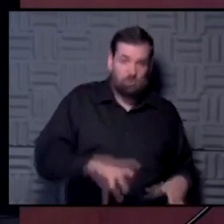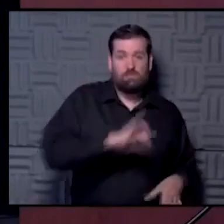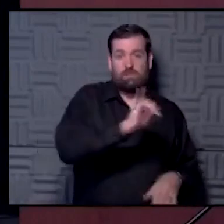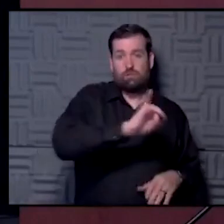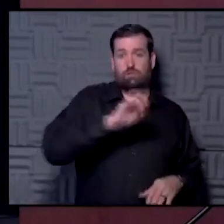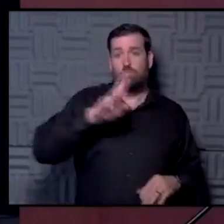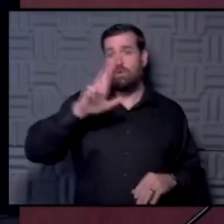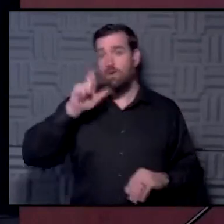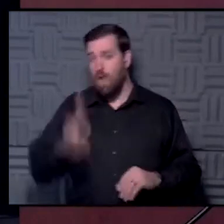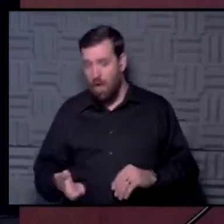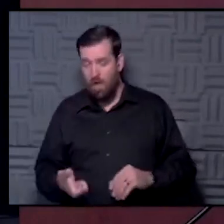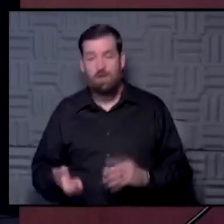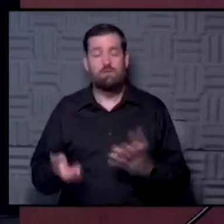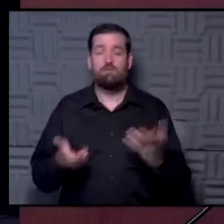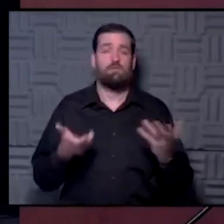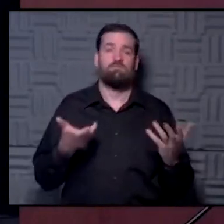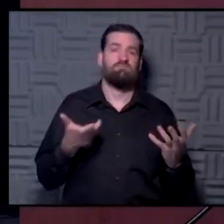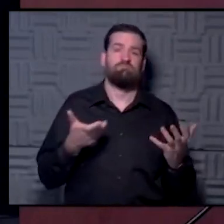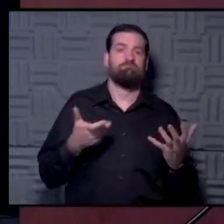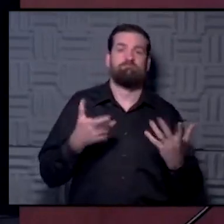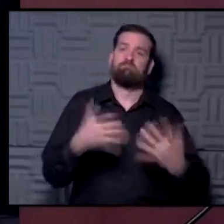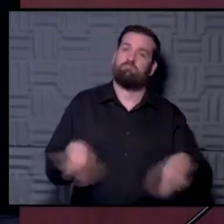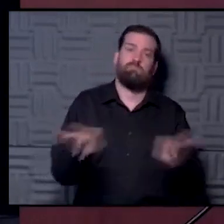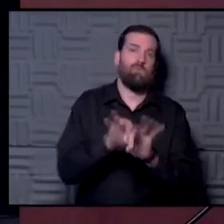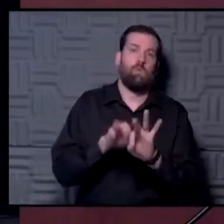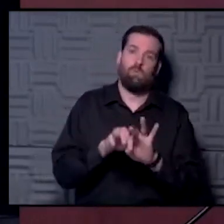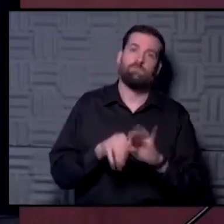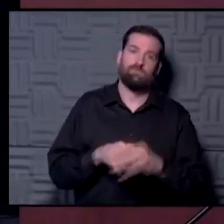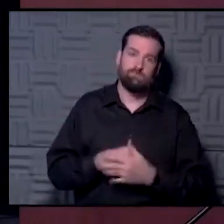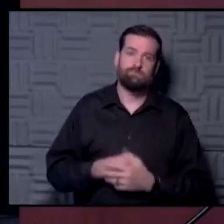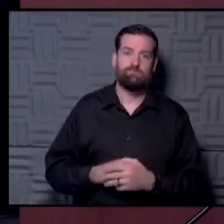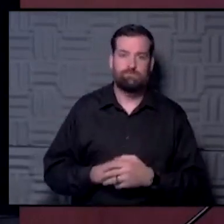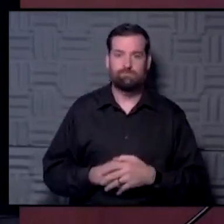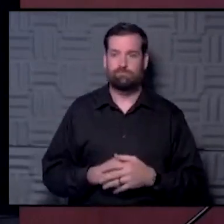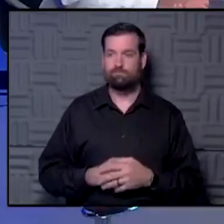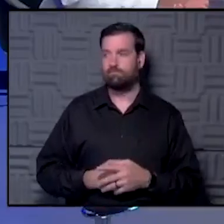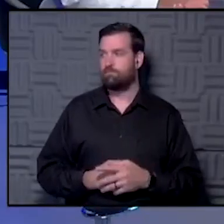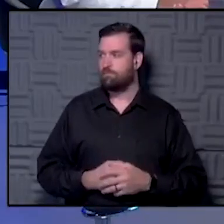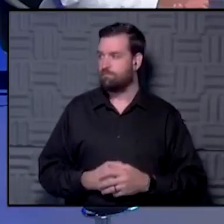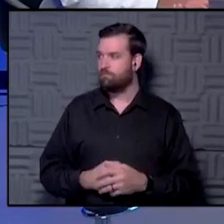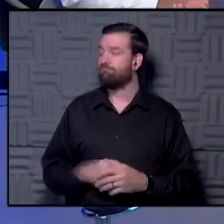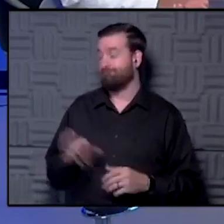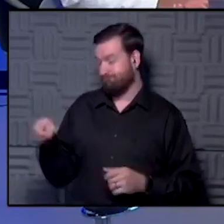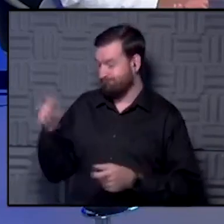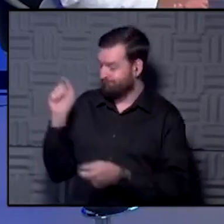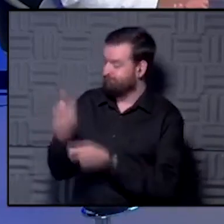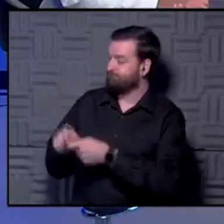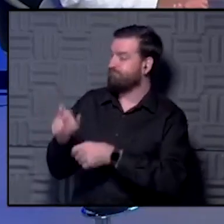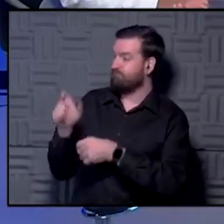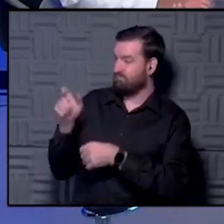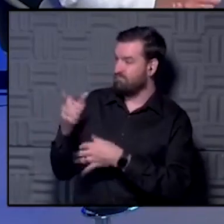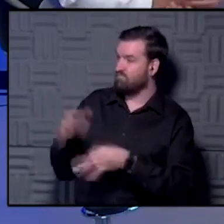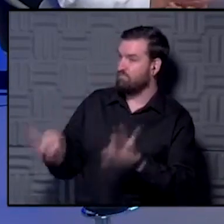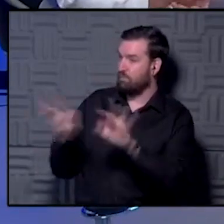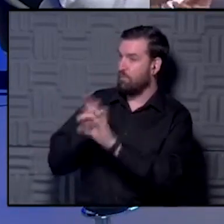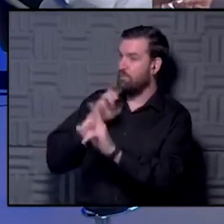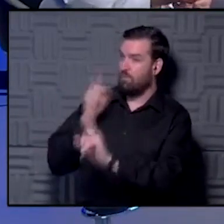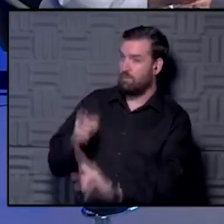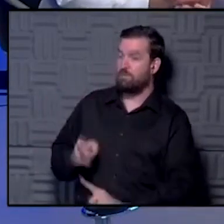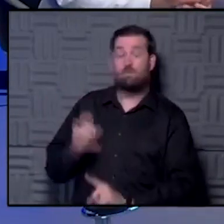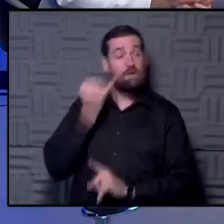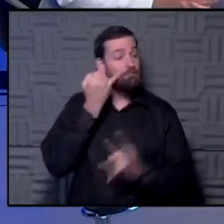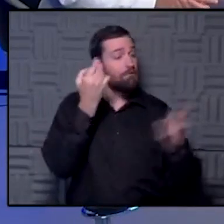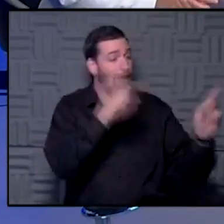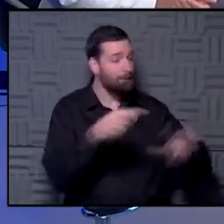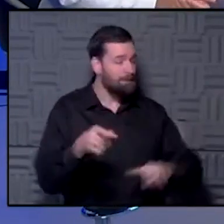infection before, had the virus or not, remains an important part of keeping our patients safe. Exactly. And those are really important points. And I think if that happens, we